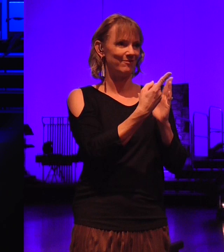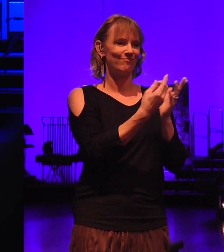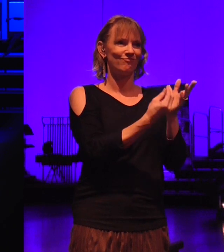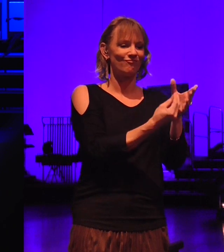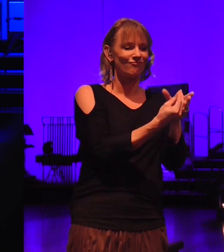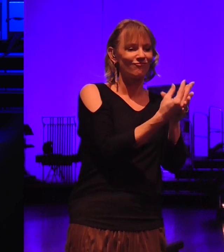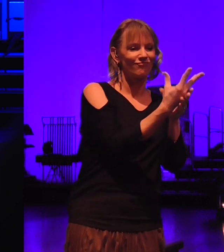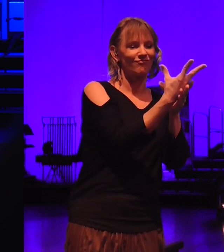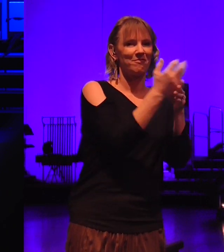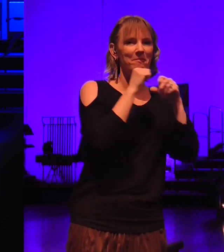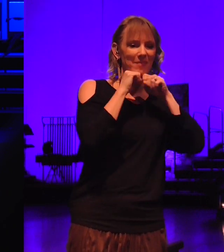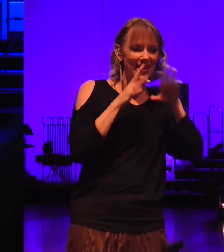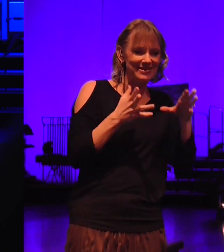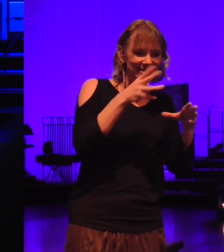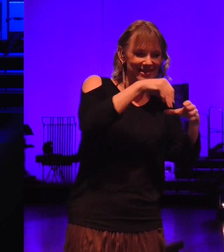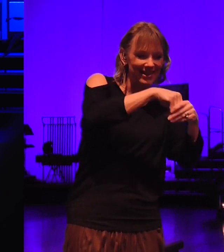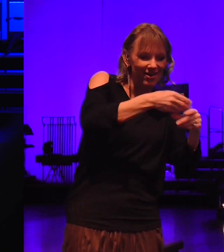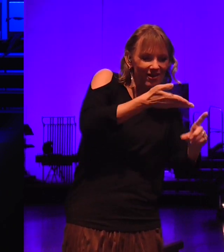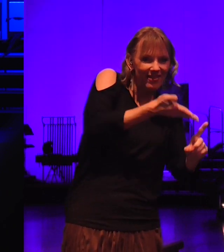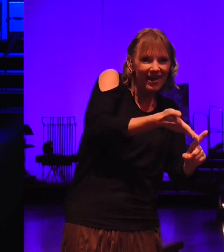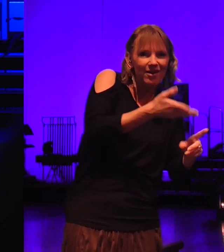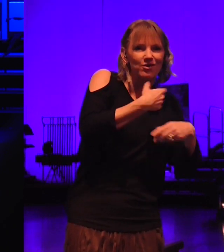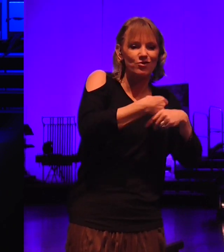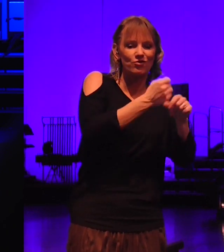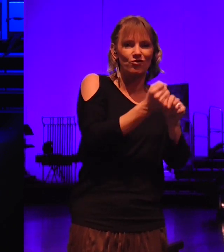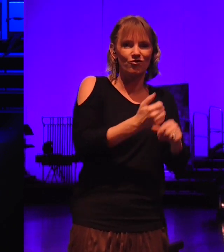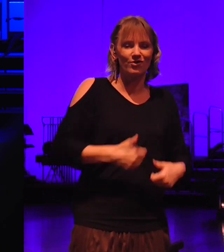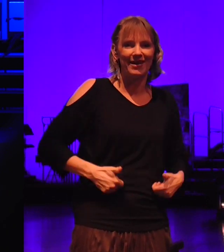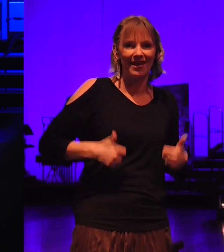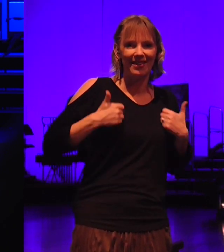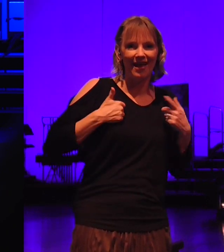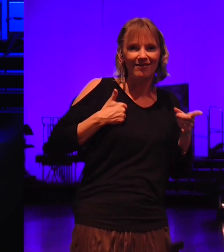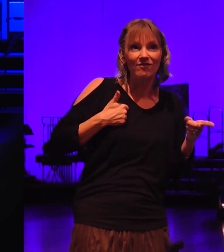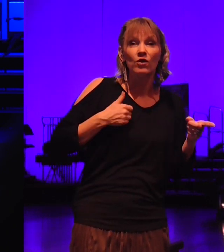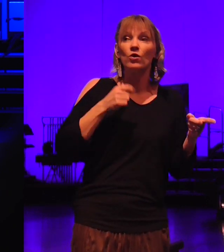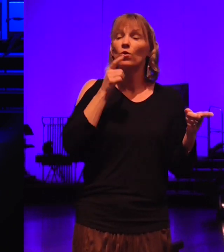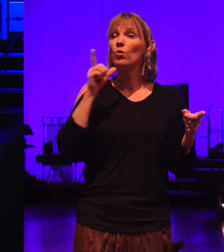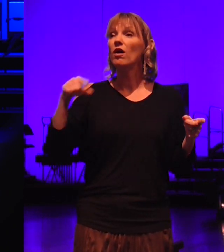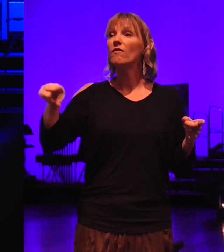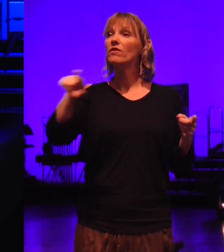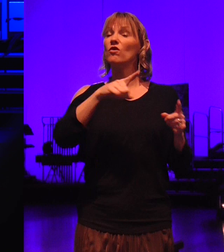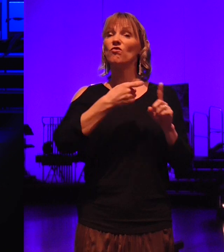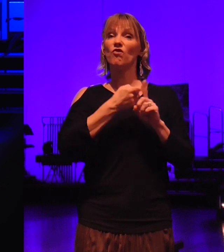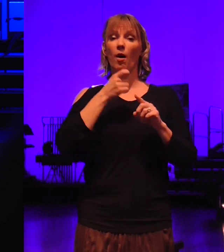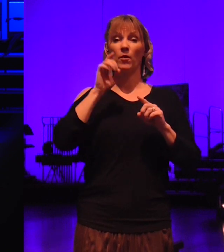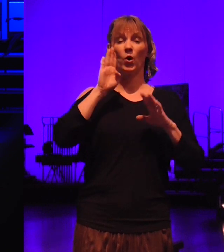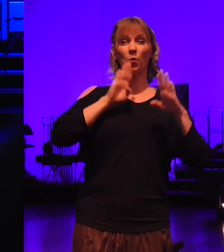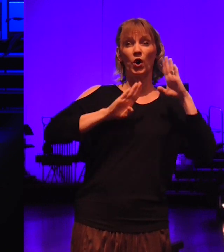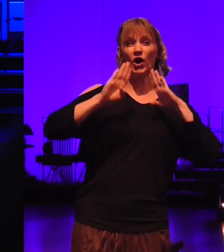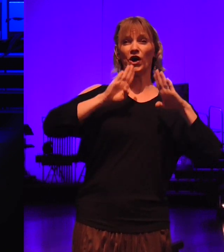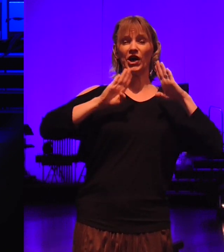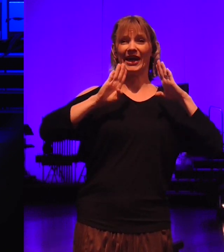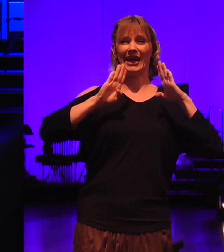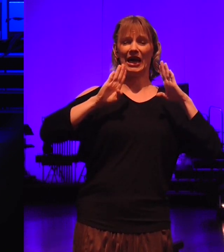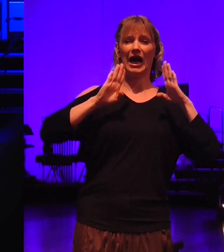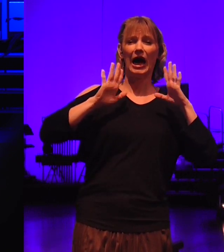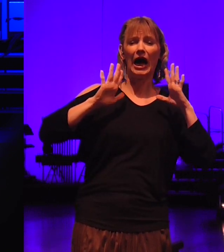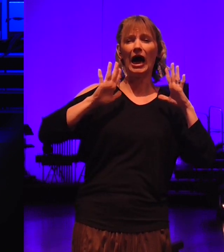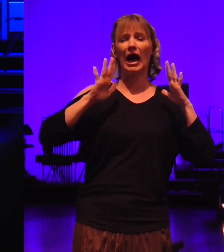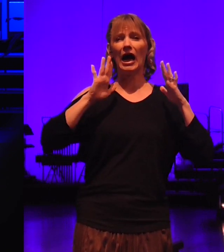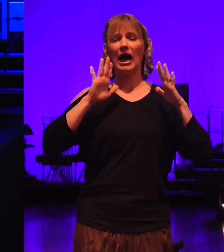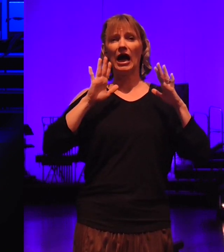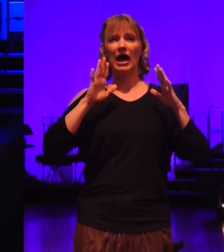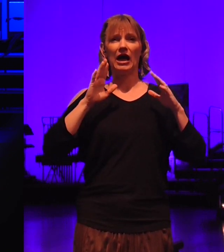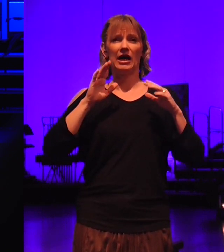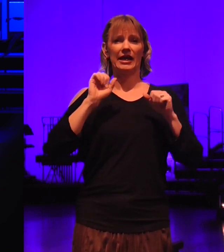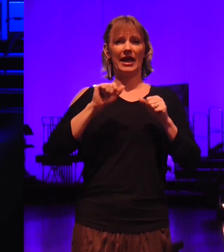to create life. Who of you by worry, the master teacher said, can add an hour to